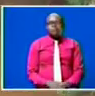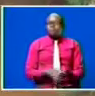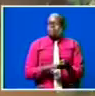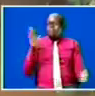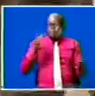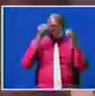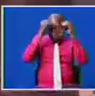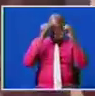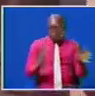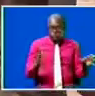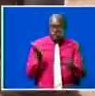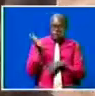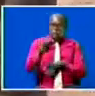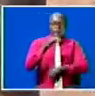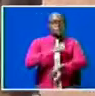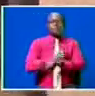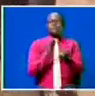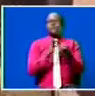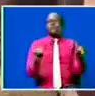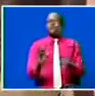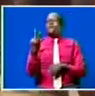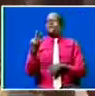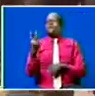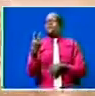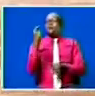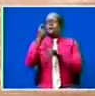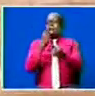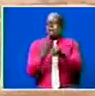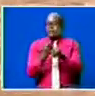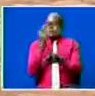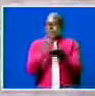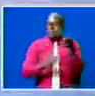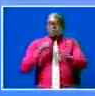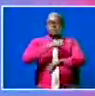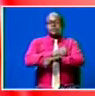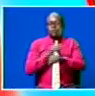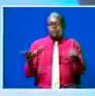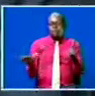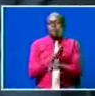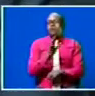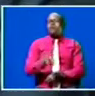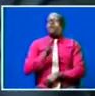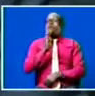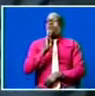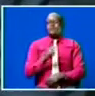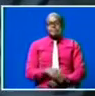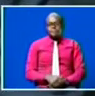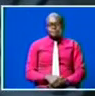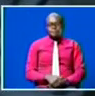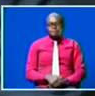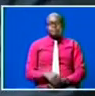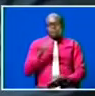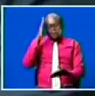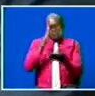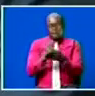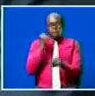Thousands of learners yet to report to school for term two as tens of schools are flooded countrywide. We believe we are doing our